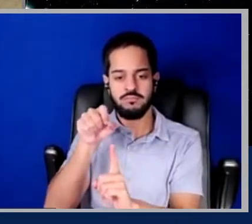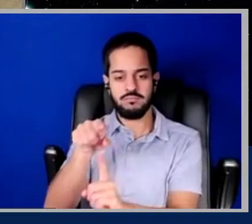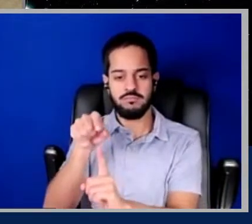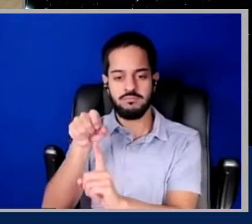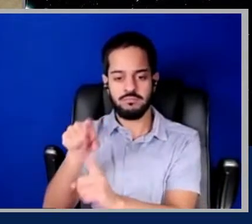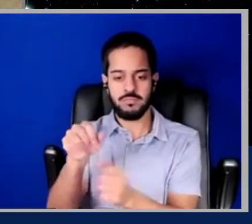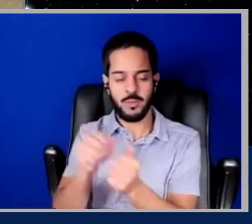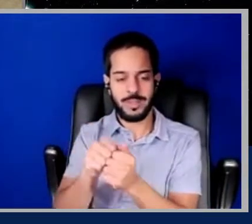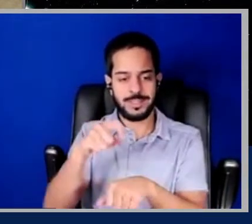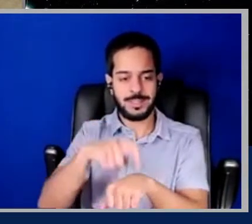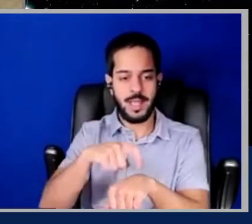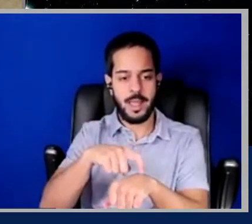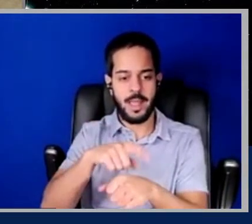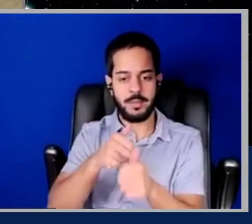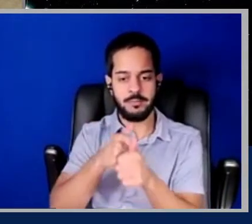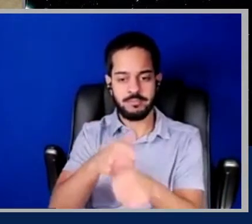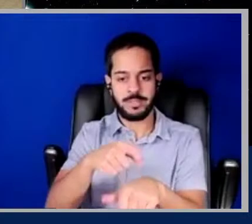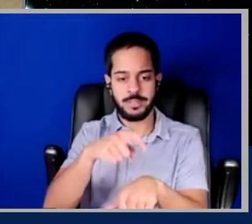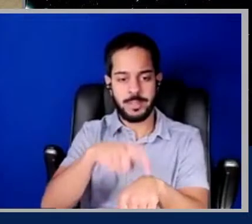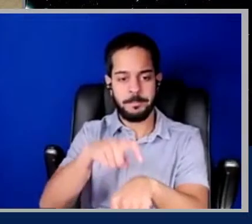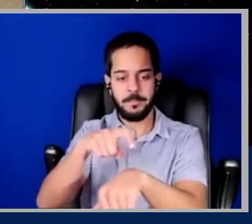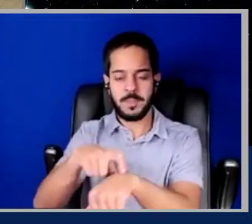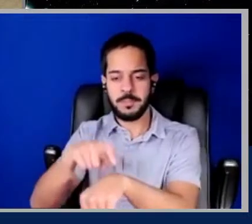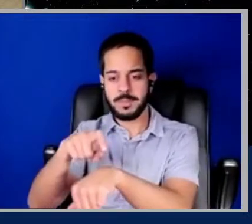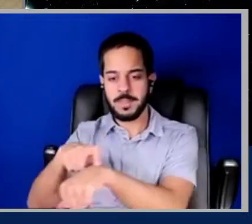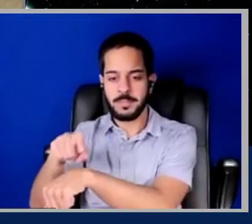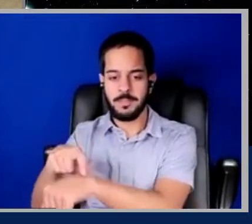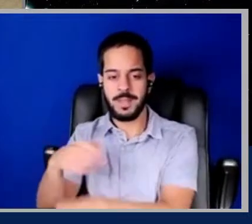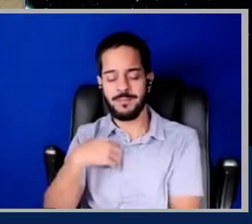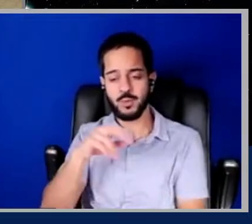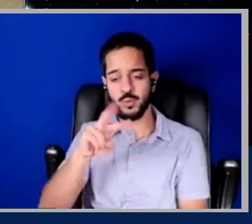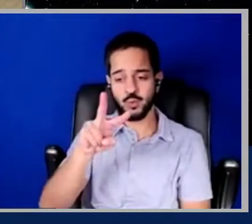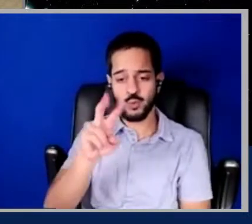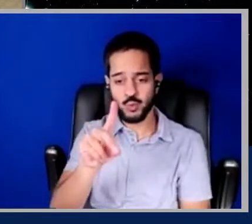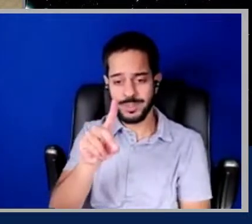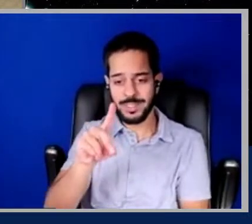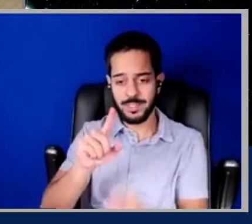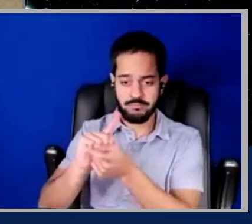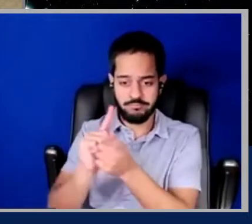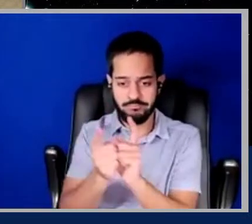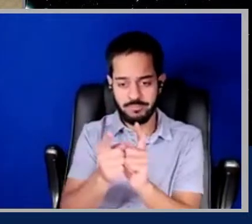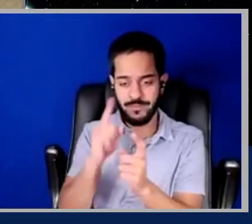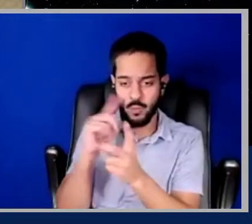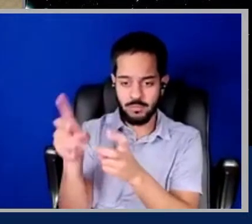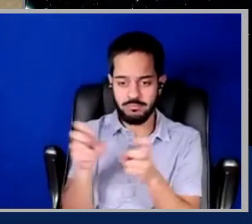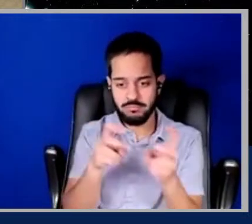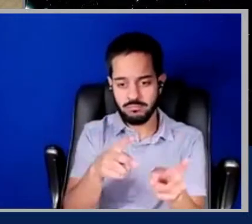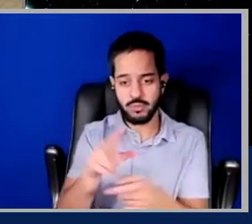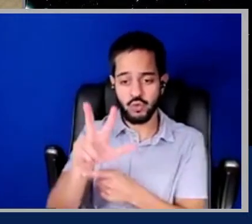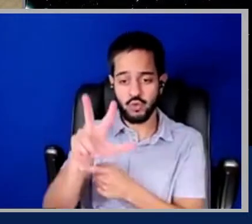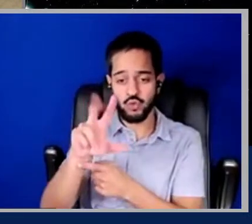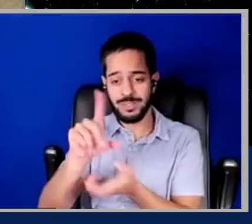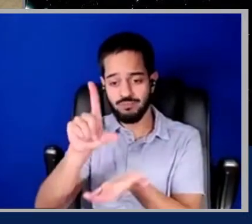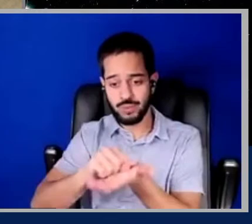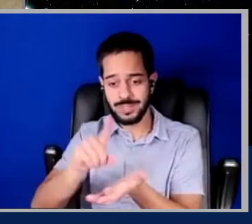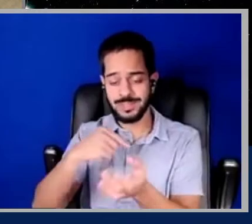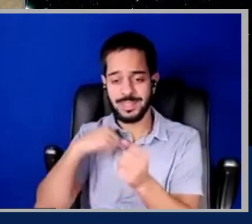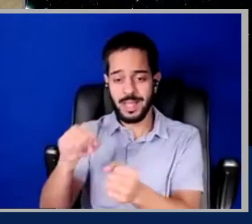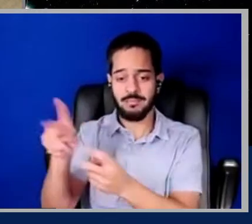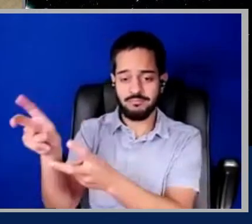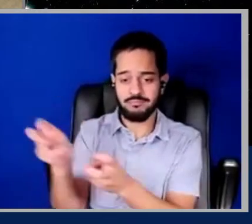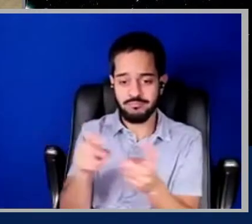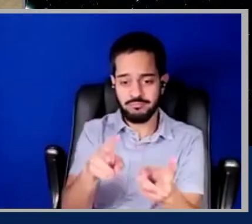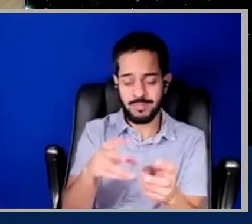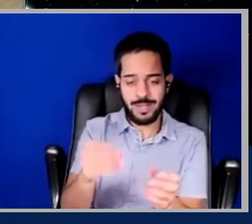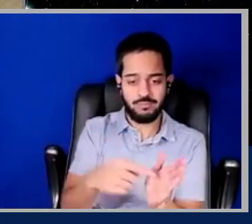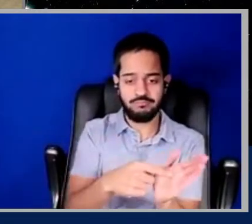of rendering those data. There's a 2-dimensional plotting way of rendering those data. There's a 3D print that I pass around in class. And then it's a